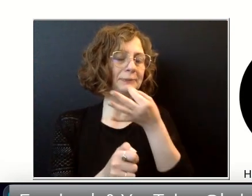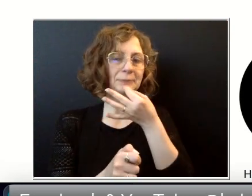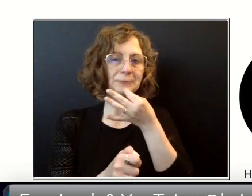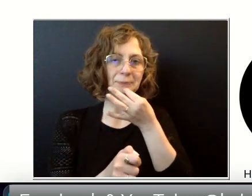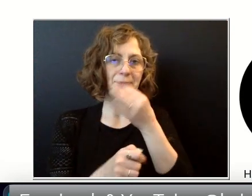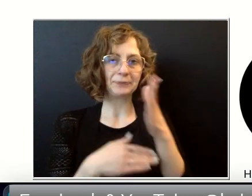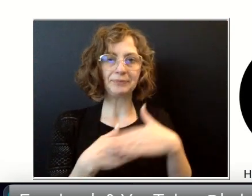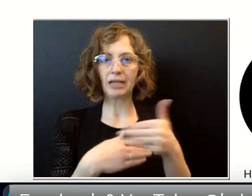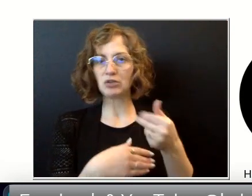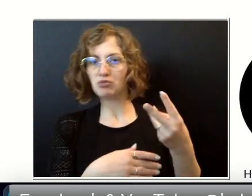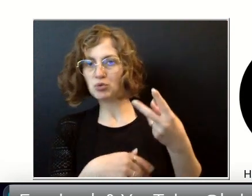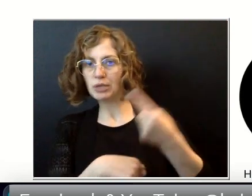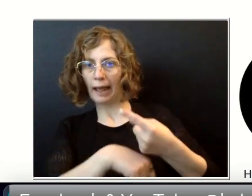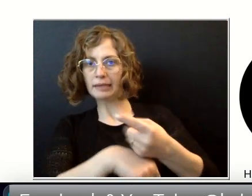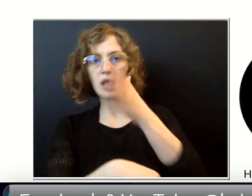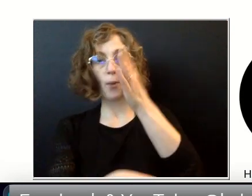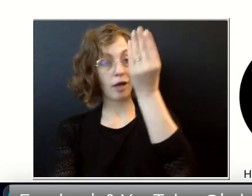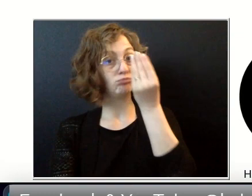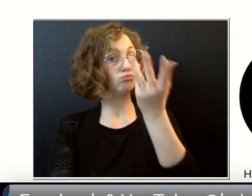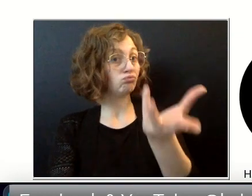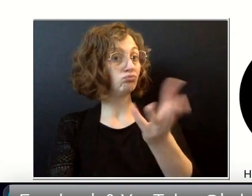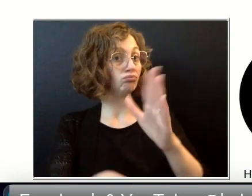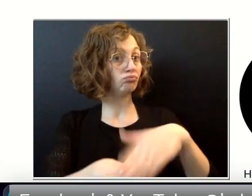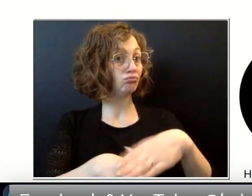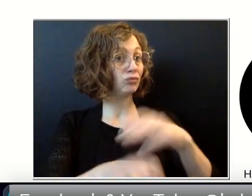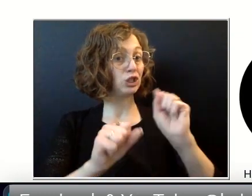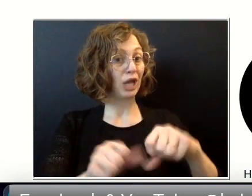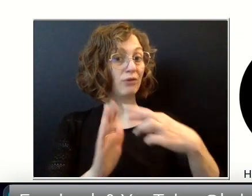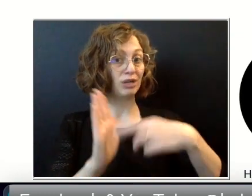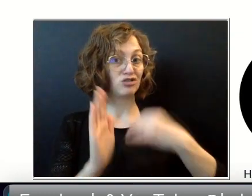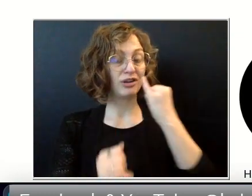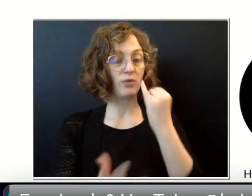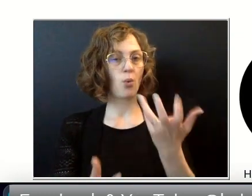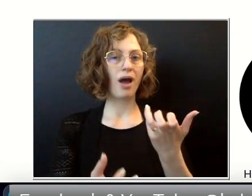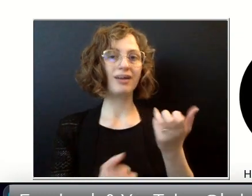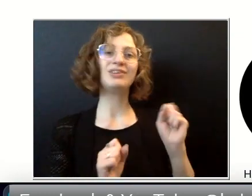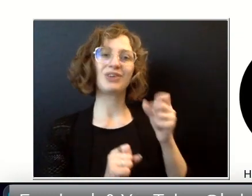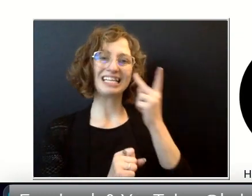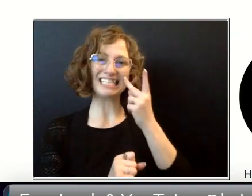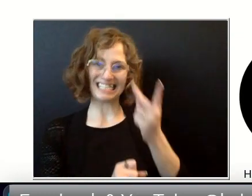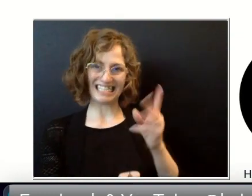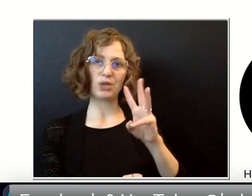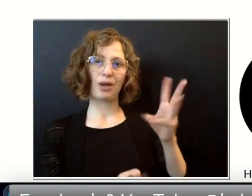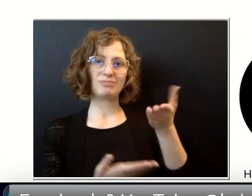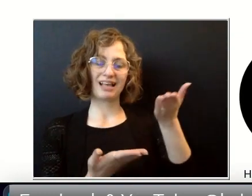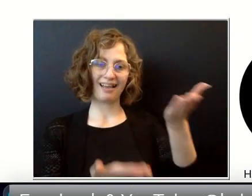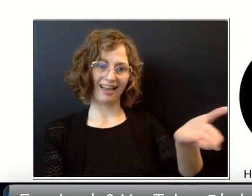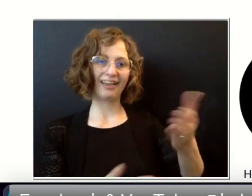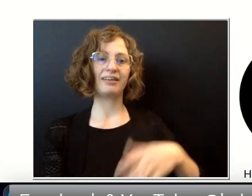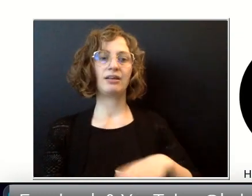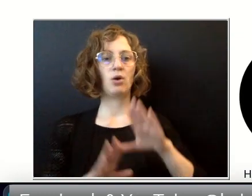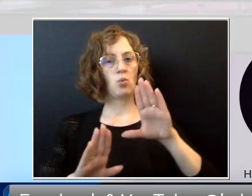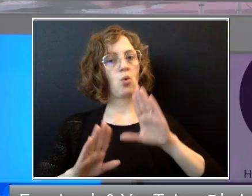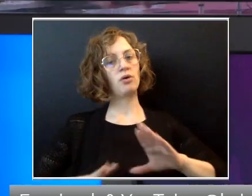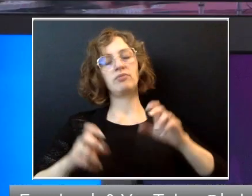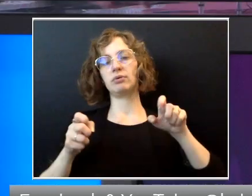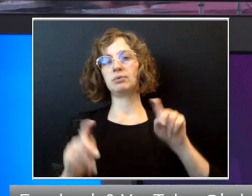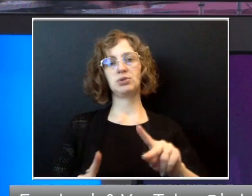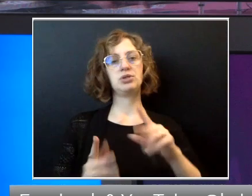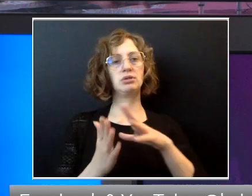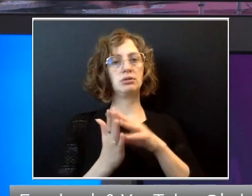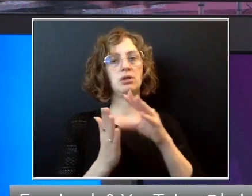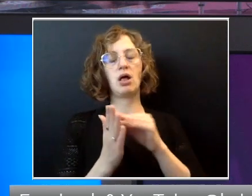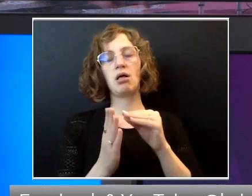them know that they can register. And there is the website right there on your screen, a great opportunity to learn a whole lot more than